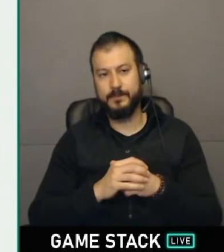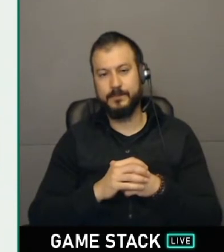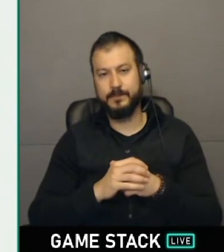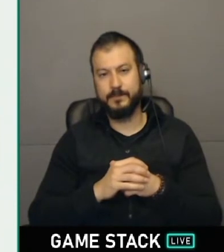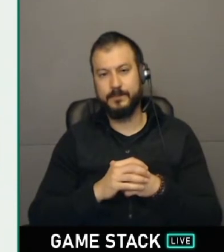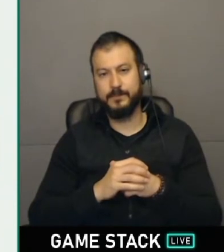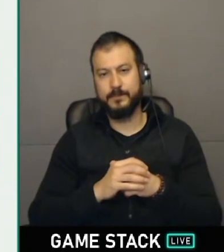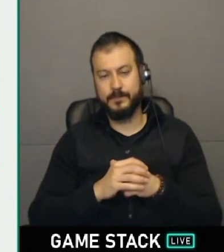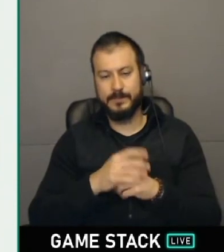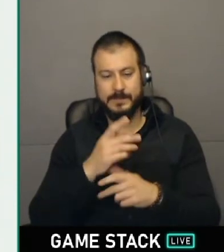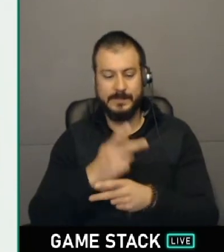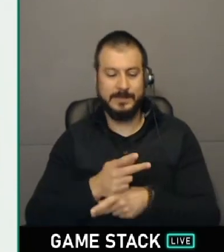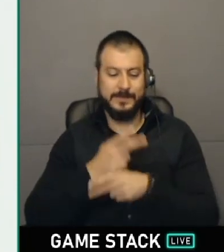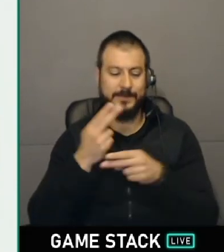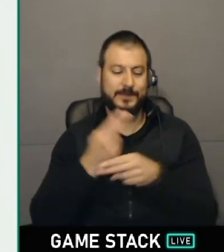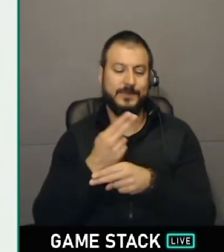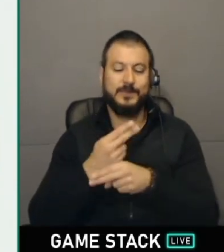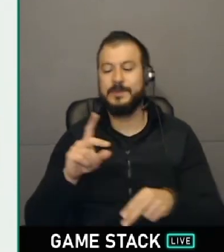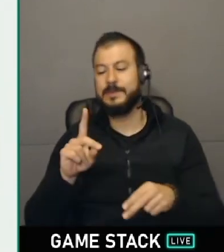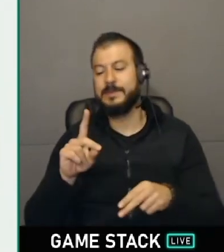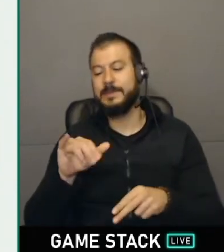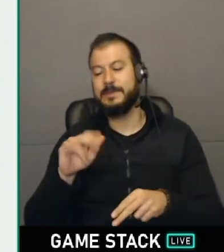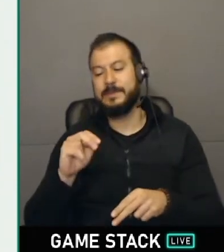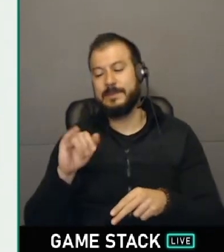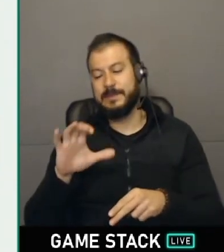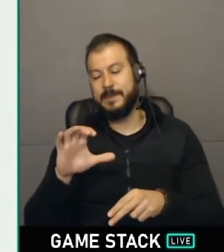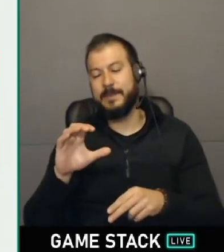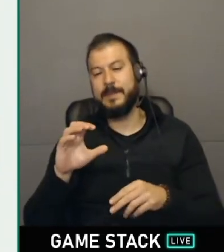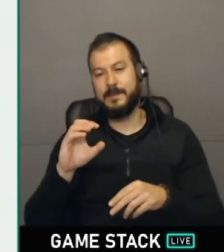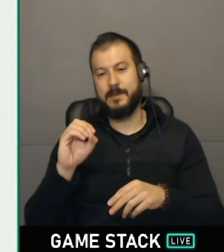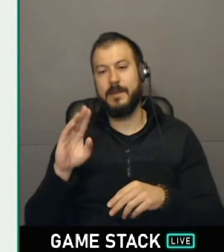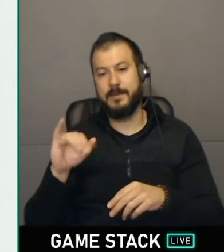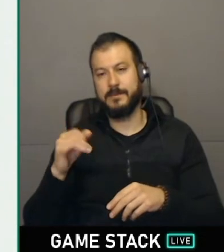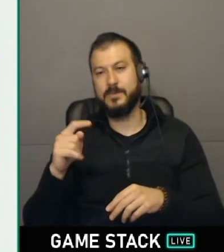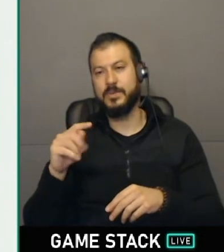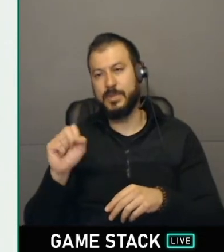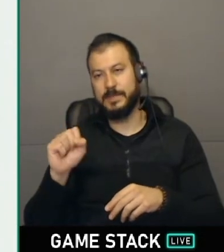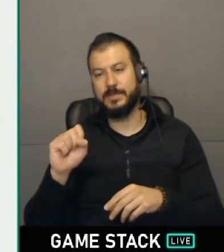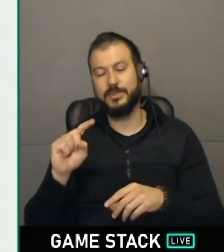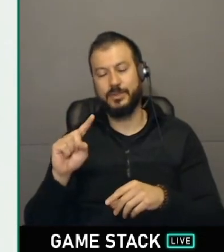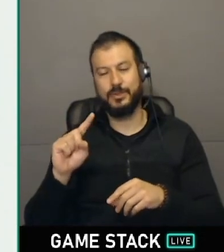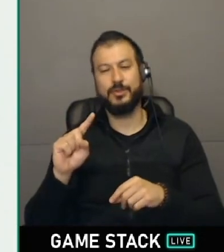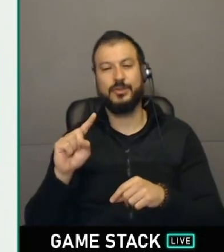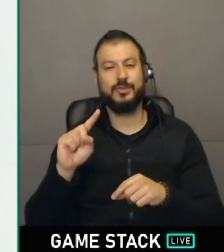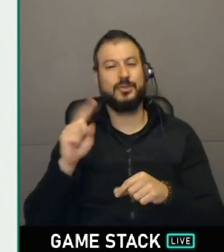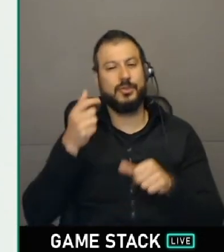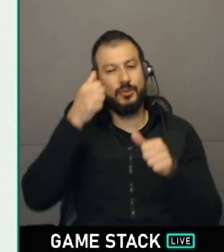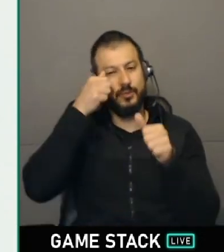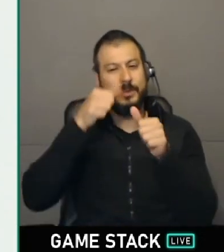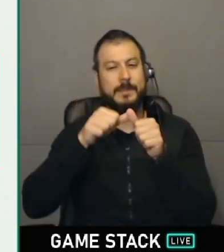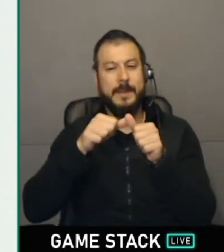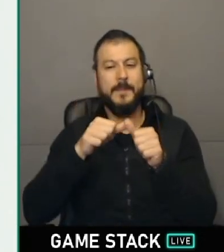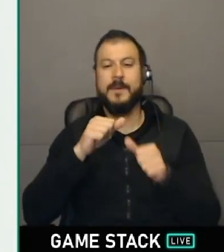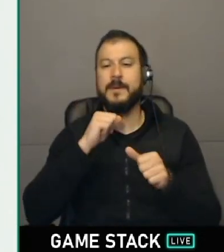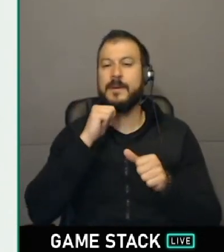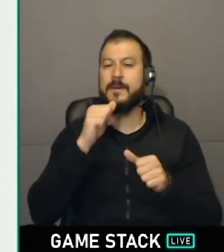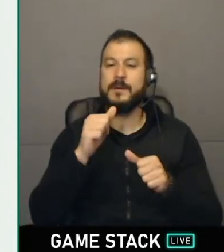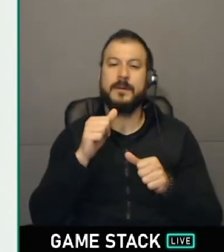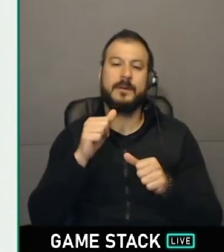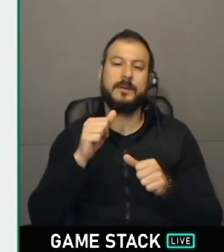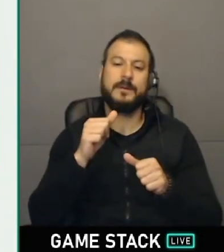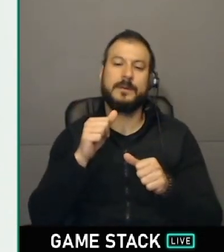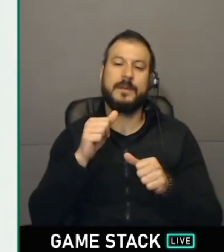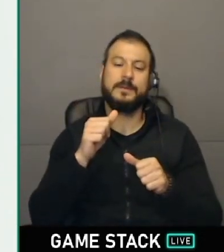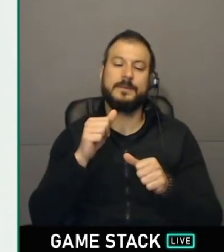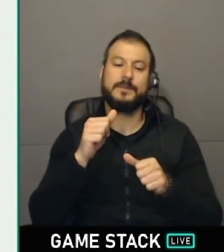Careful use of dynamic objects. Again, just remember that not only are